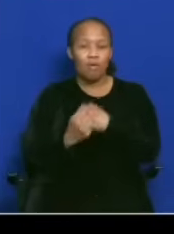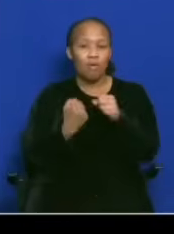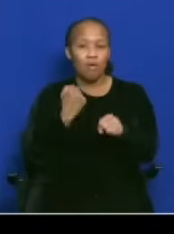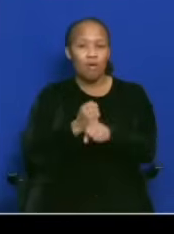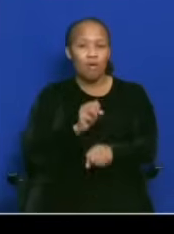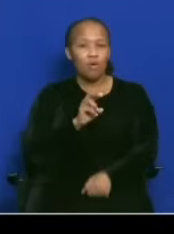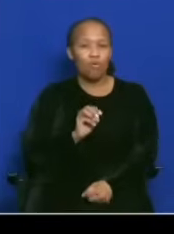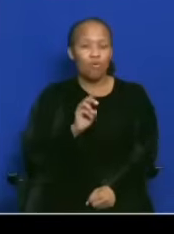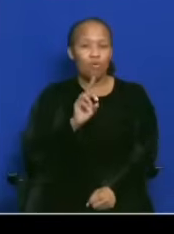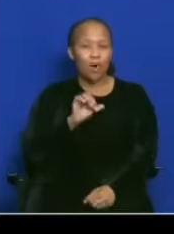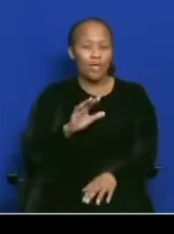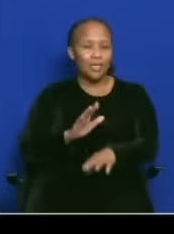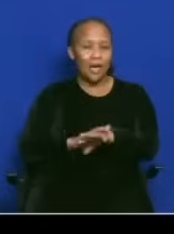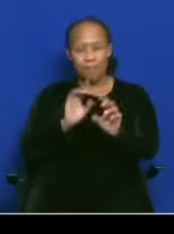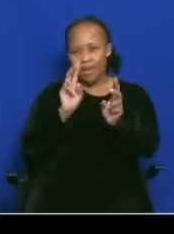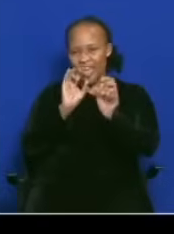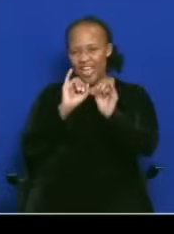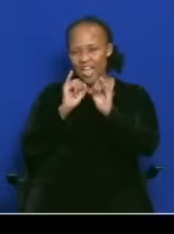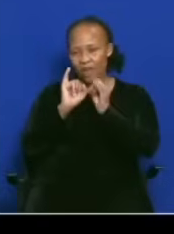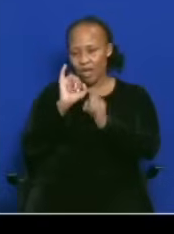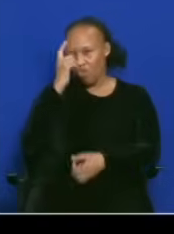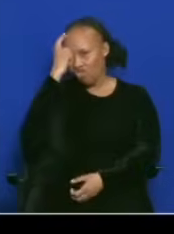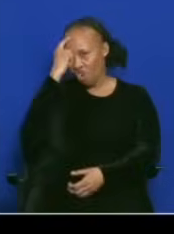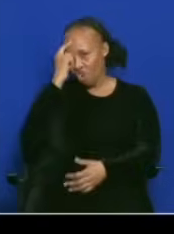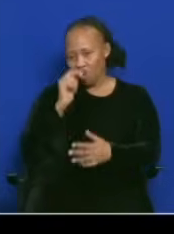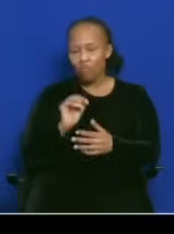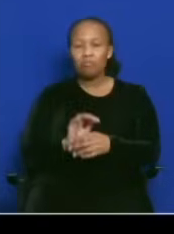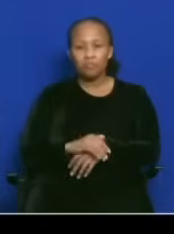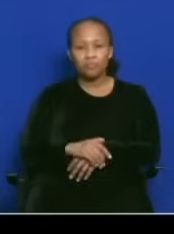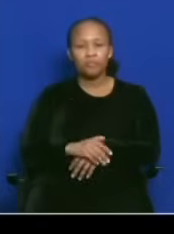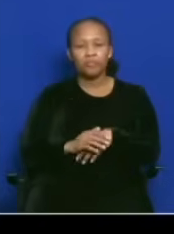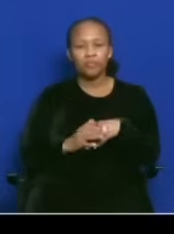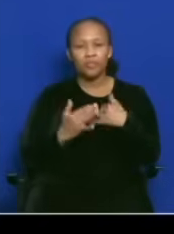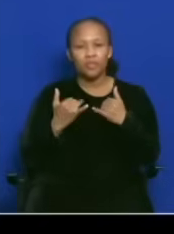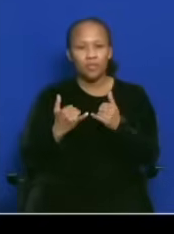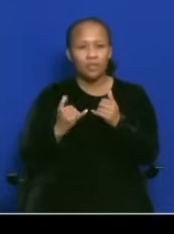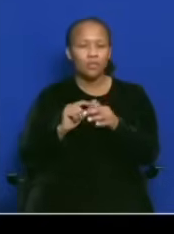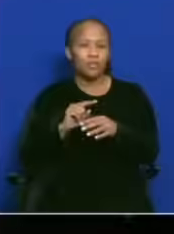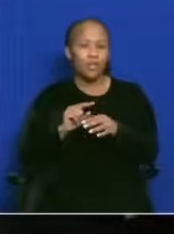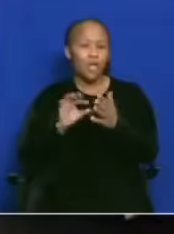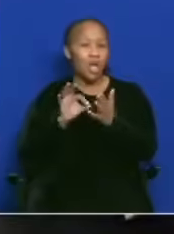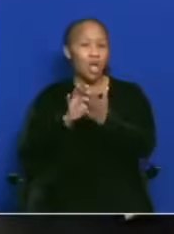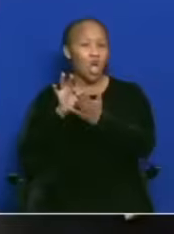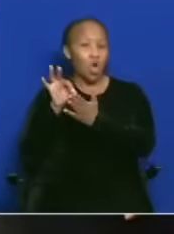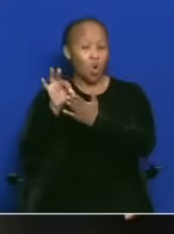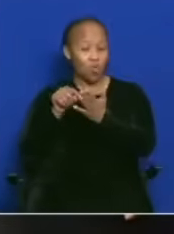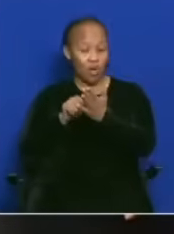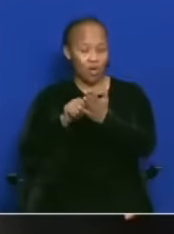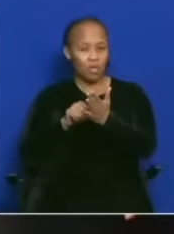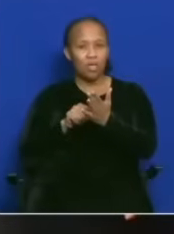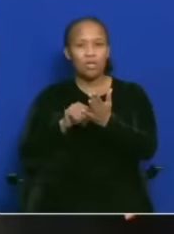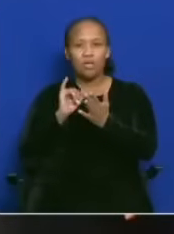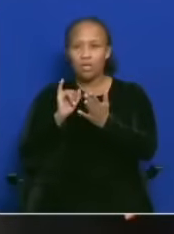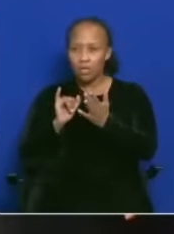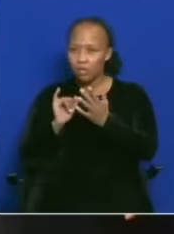o'clock. It's a transversal contract, and it is issued by National Treasury.